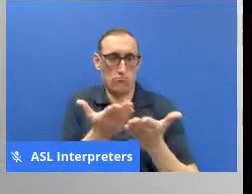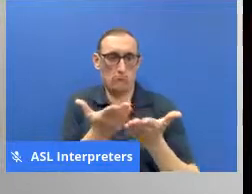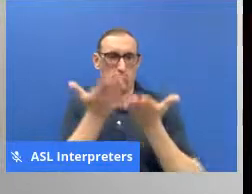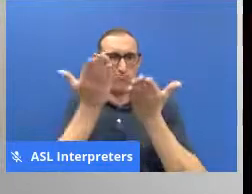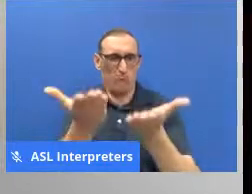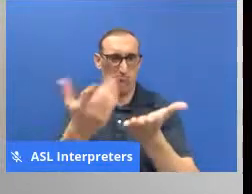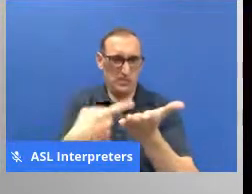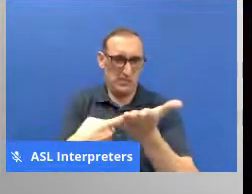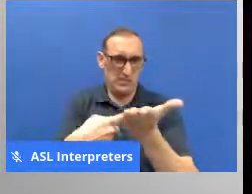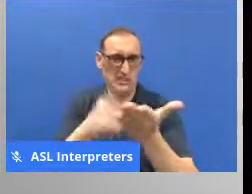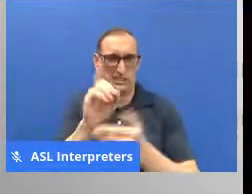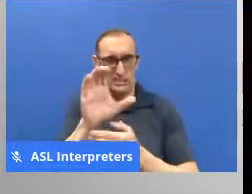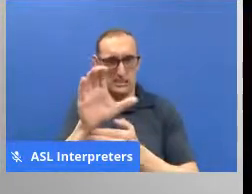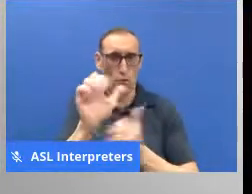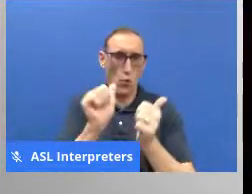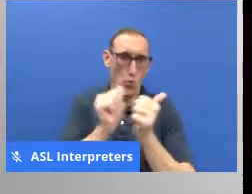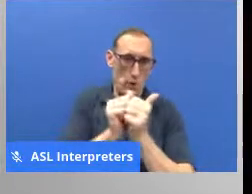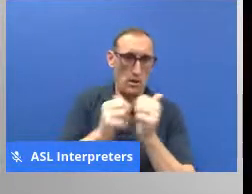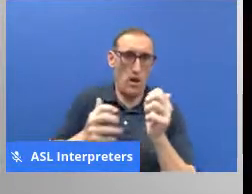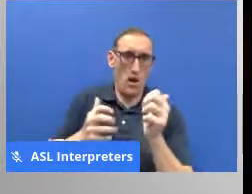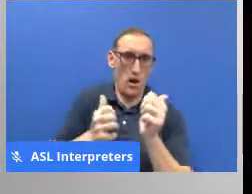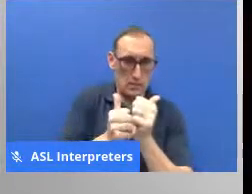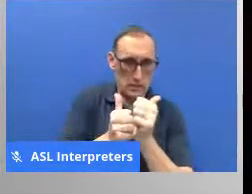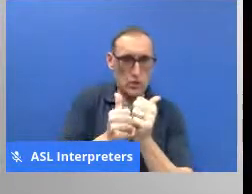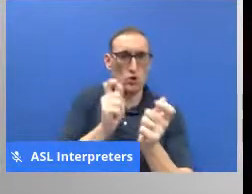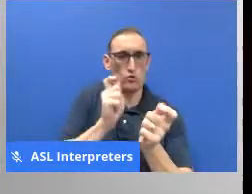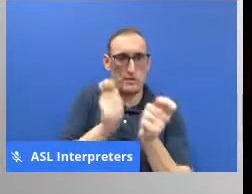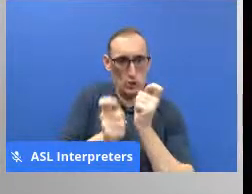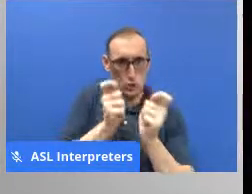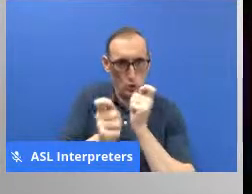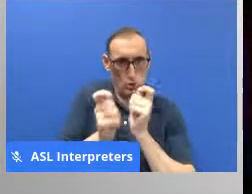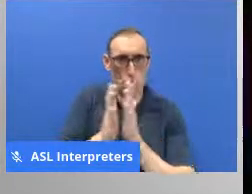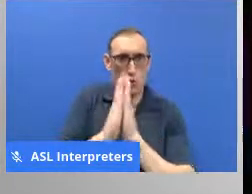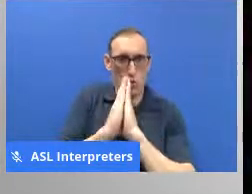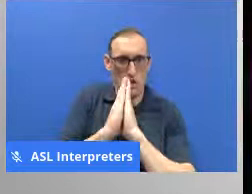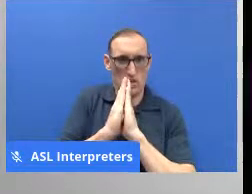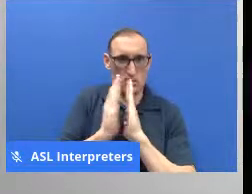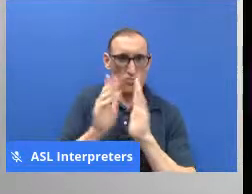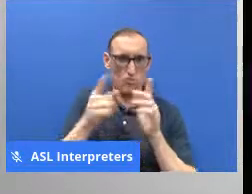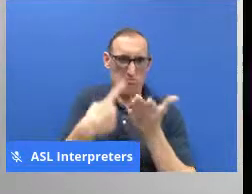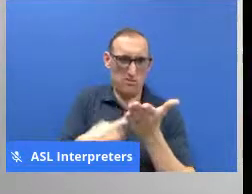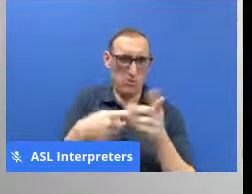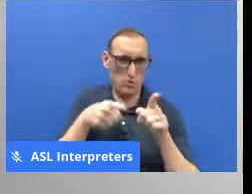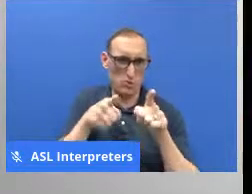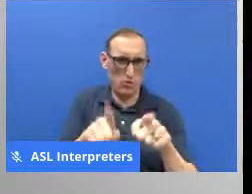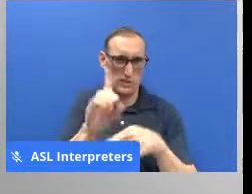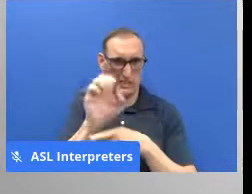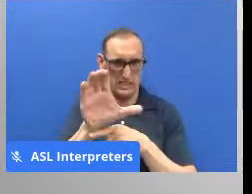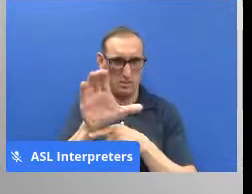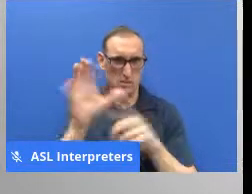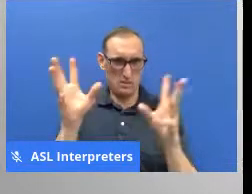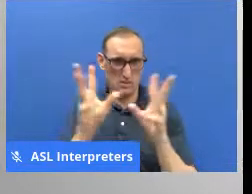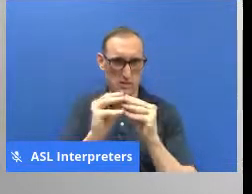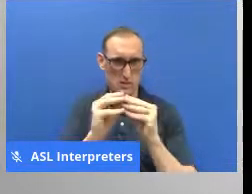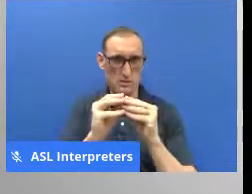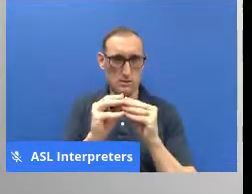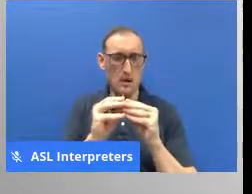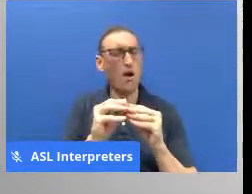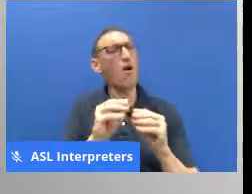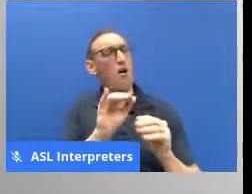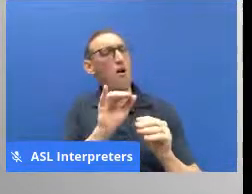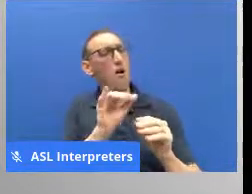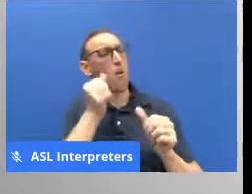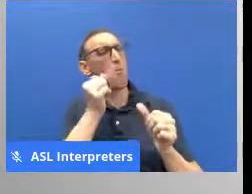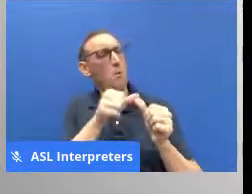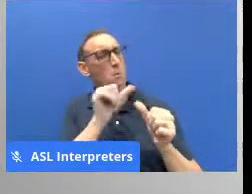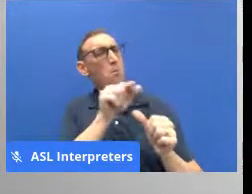with the updates and revisions that were requested. Thank you. That's what I sort of remembered. Okay, thank you. Yes, ma'am.